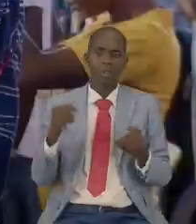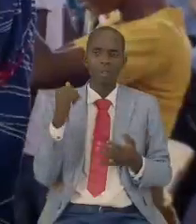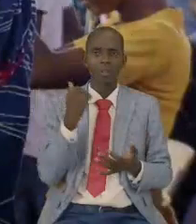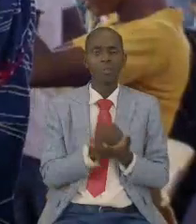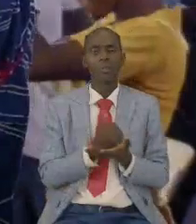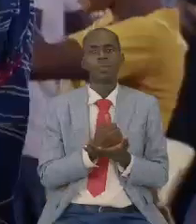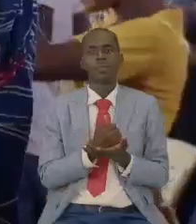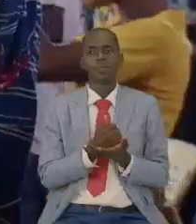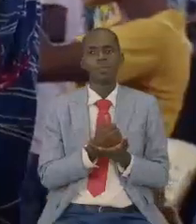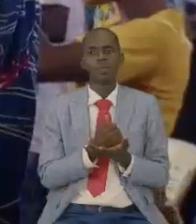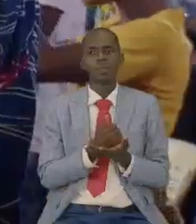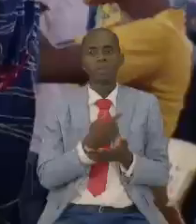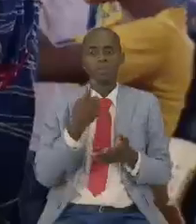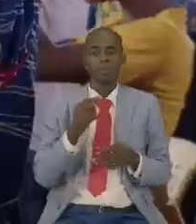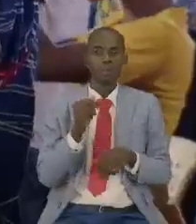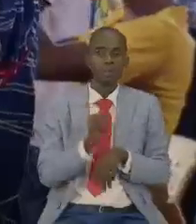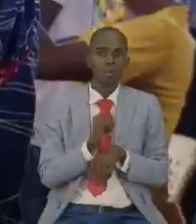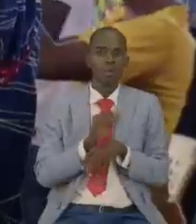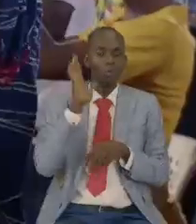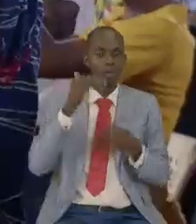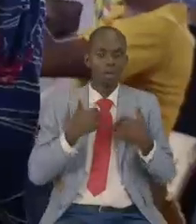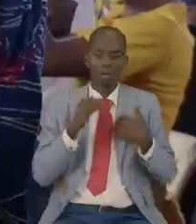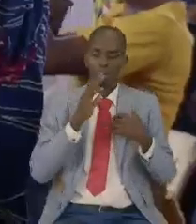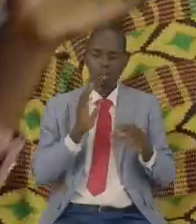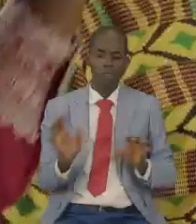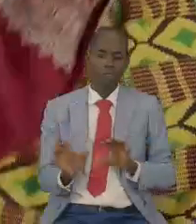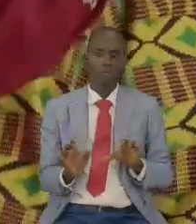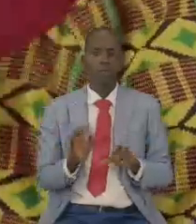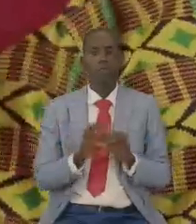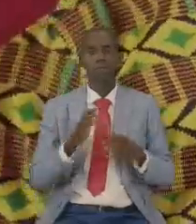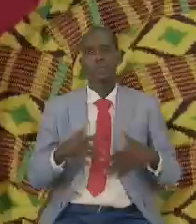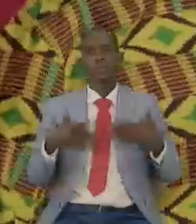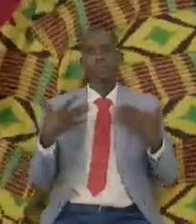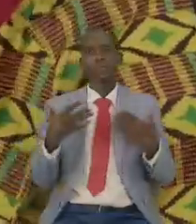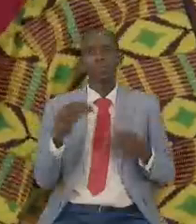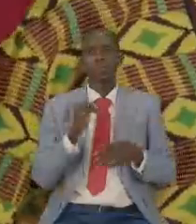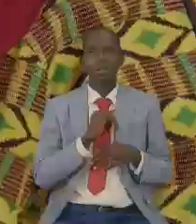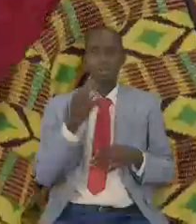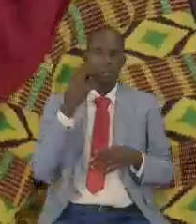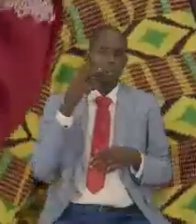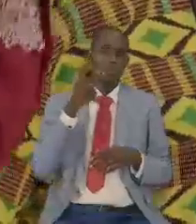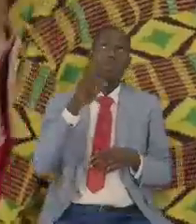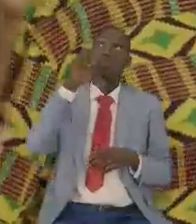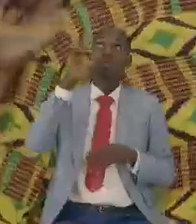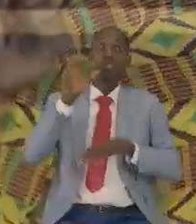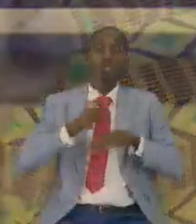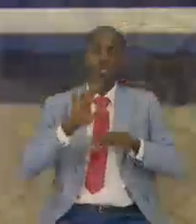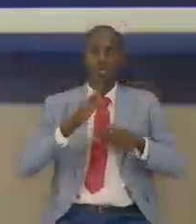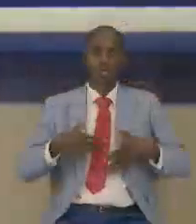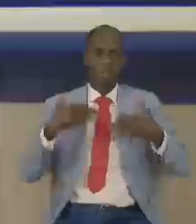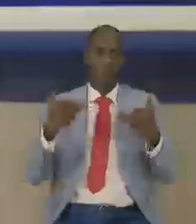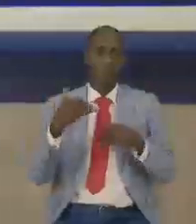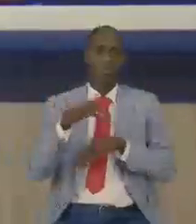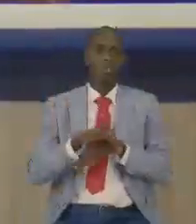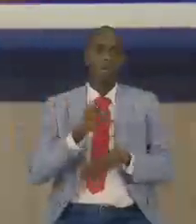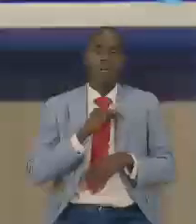done. I see him touching your life tonight. I see him delivering you and